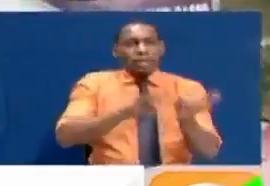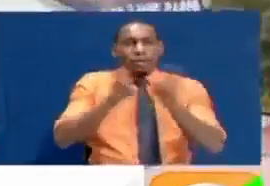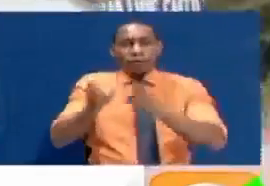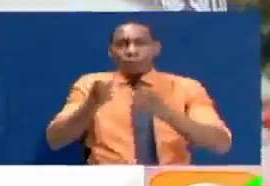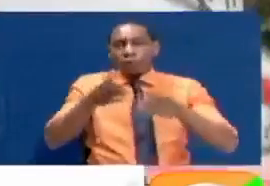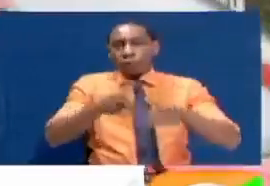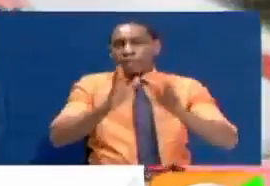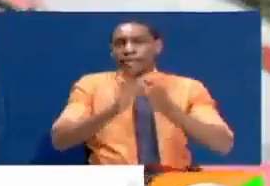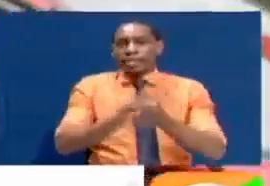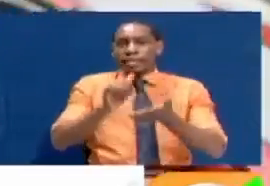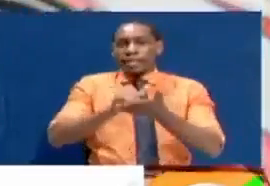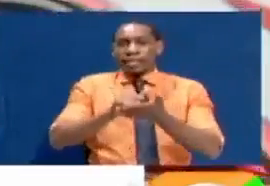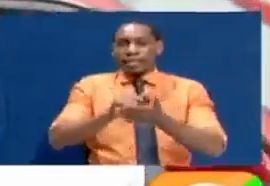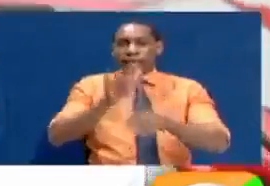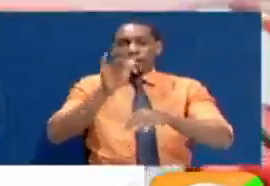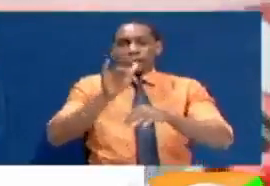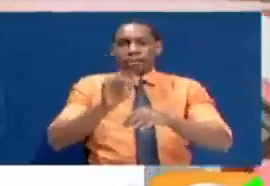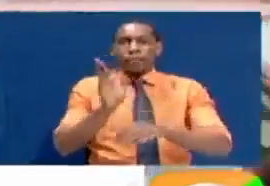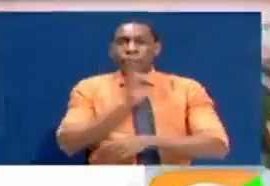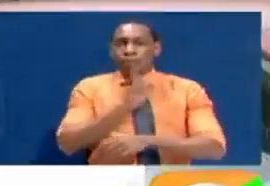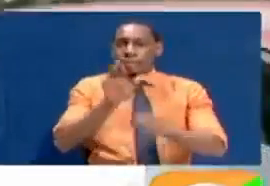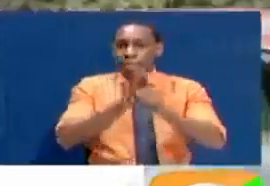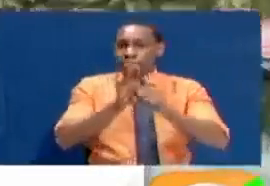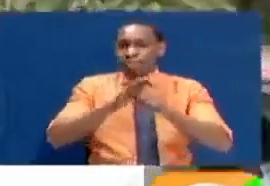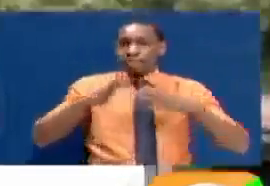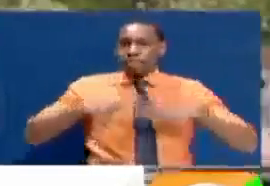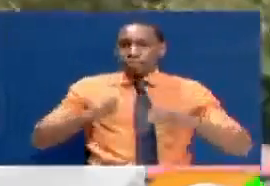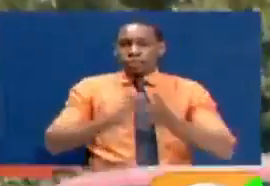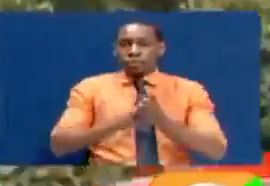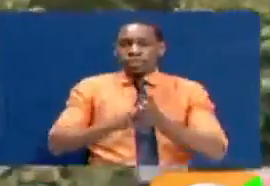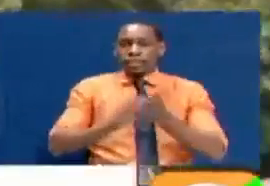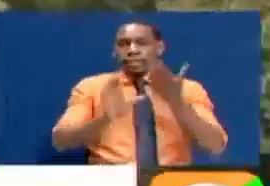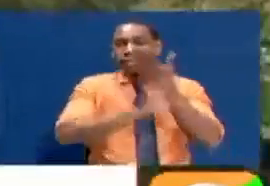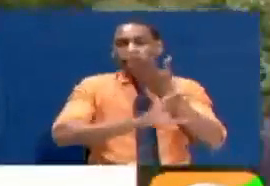normal ways, putting thousands of commuters and the country at risk.